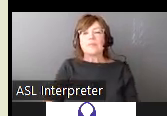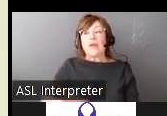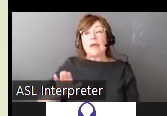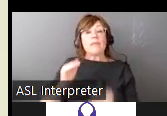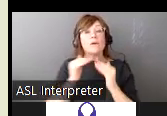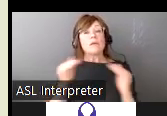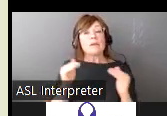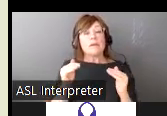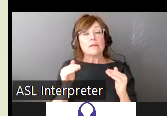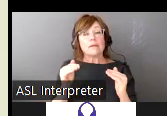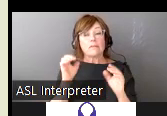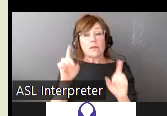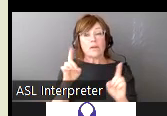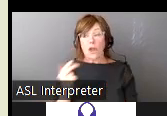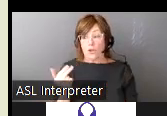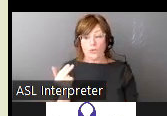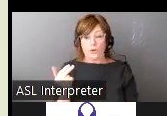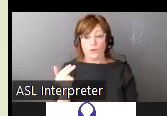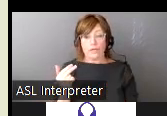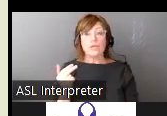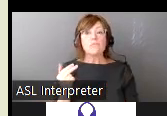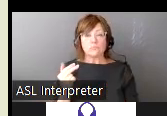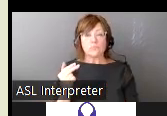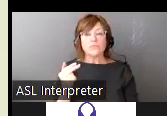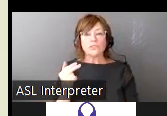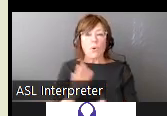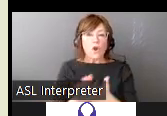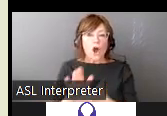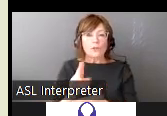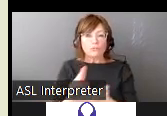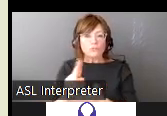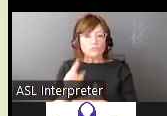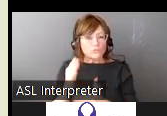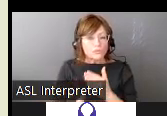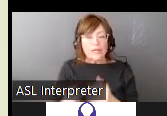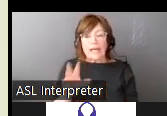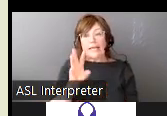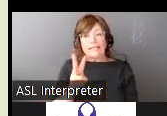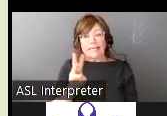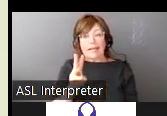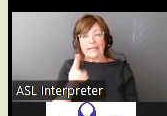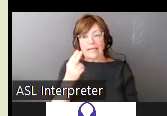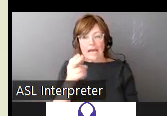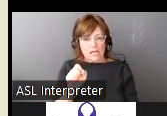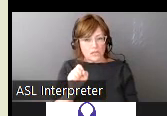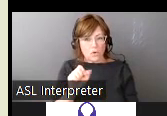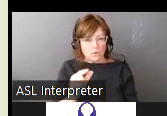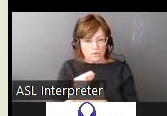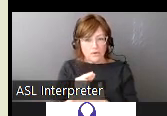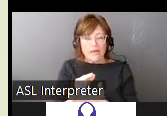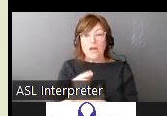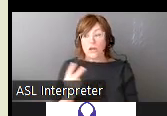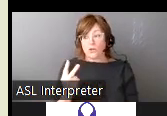education, 13 older men completed post-secondary education, 6 completed high school, and 2 completed some high